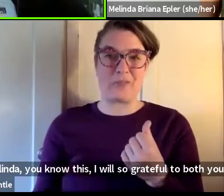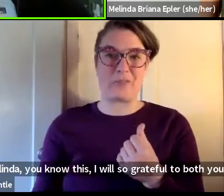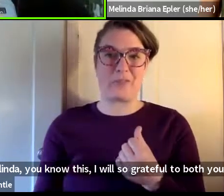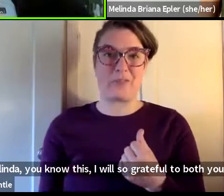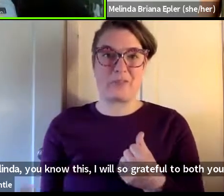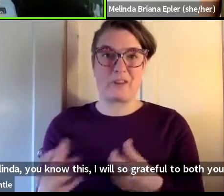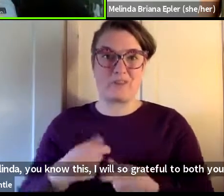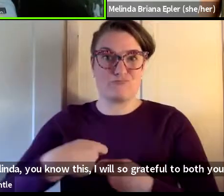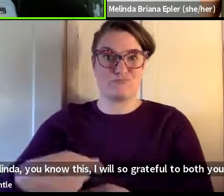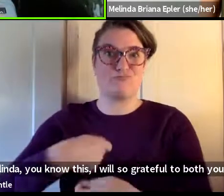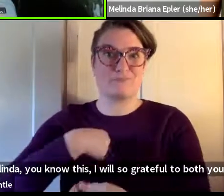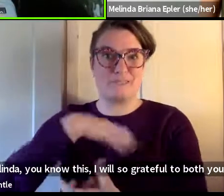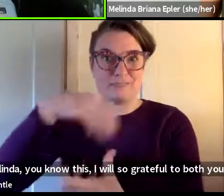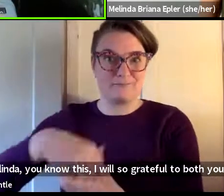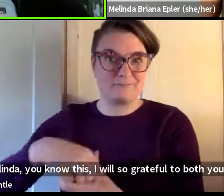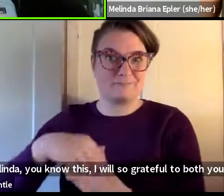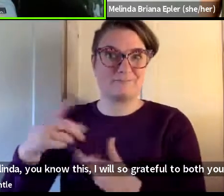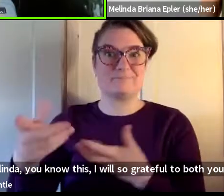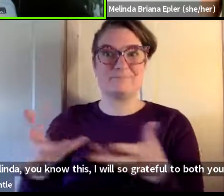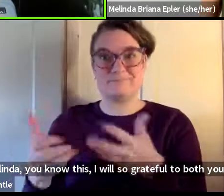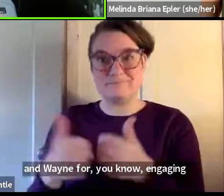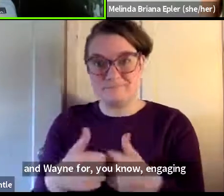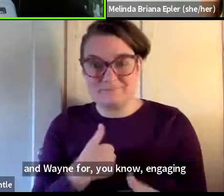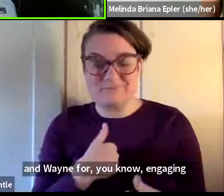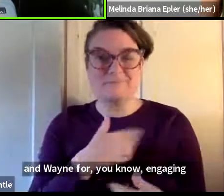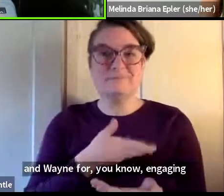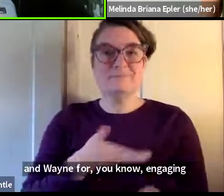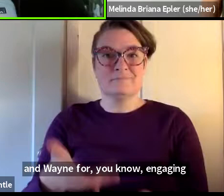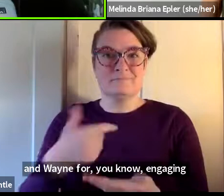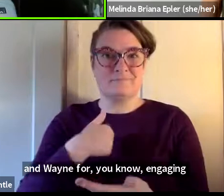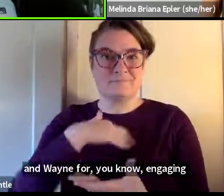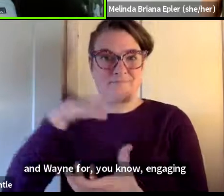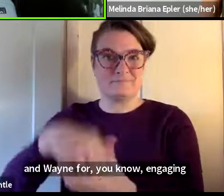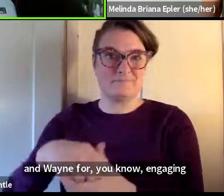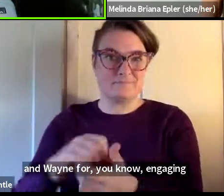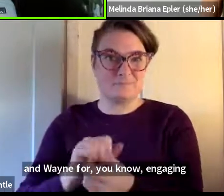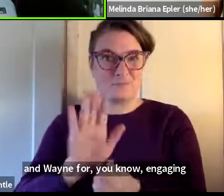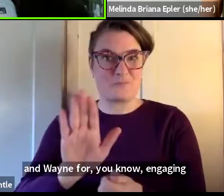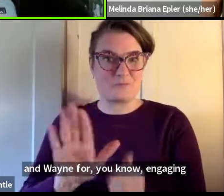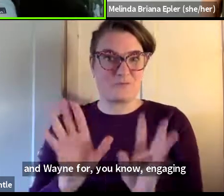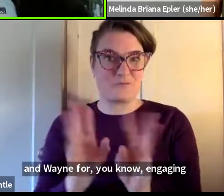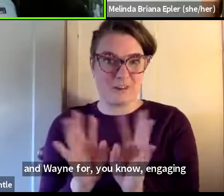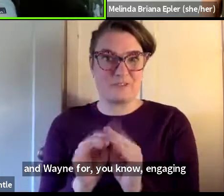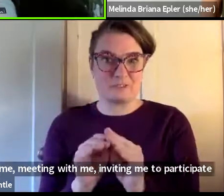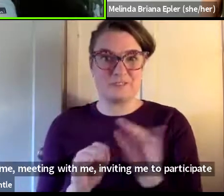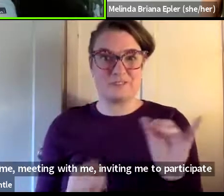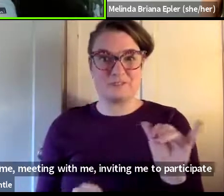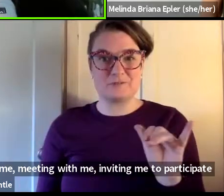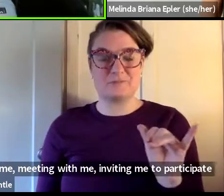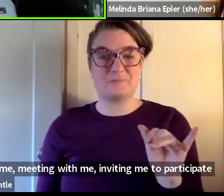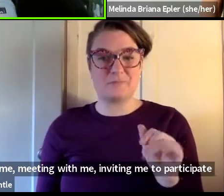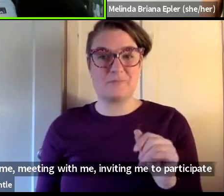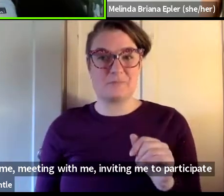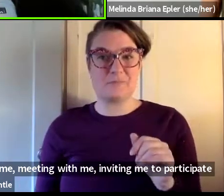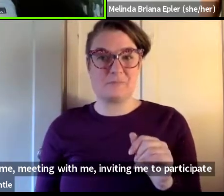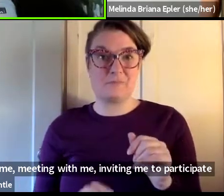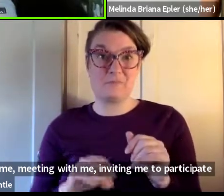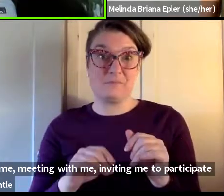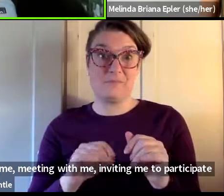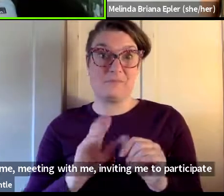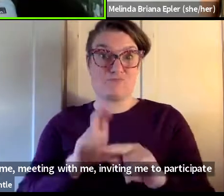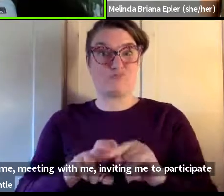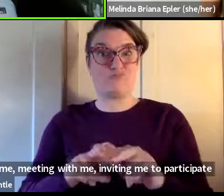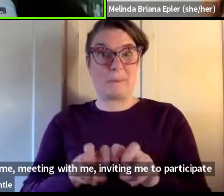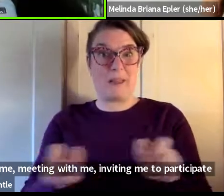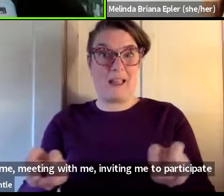engaging me, meeting with me, and inviting me to participate in your conferences as panelists.